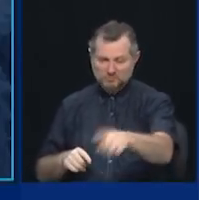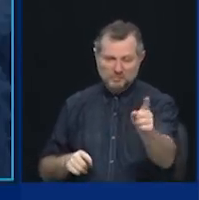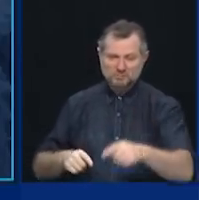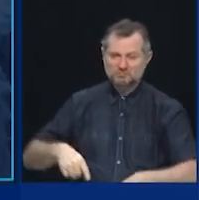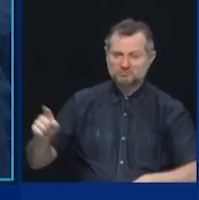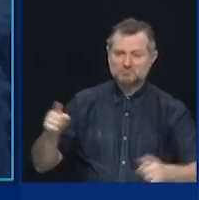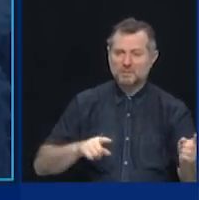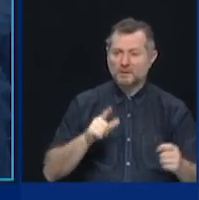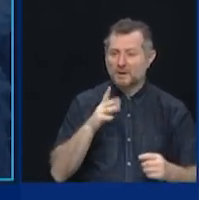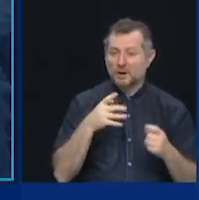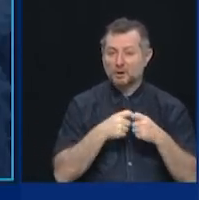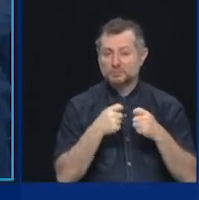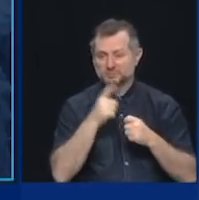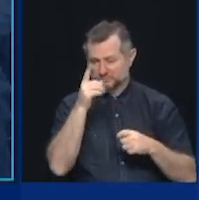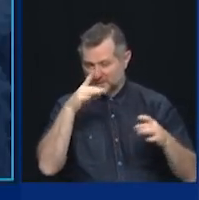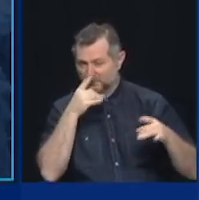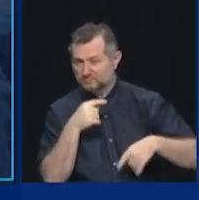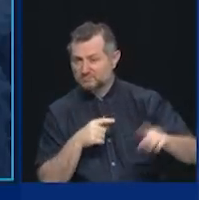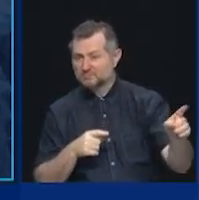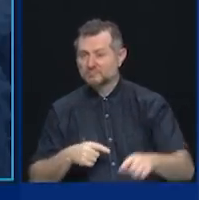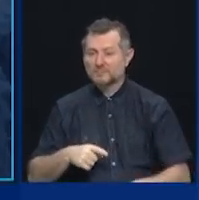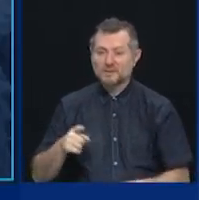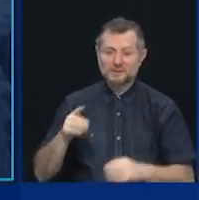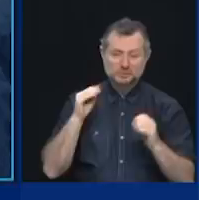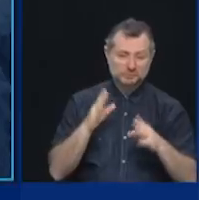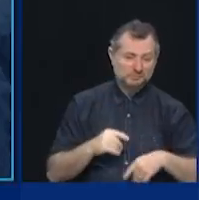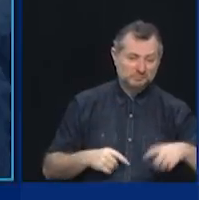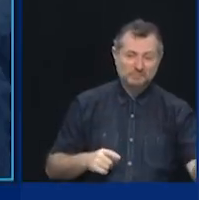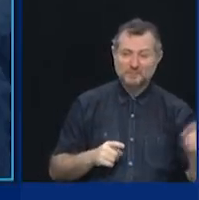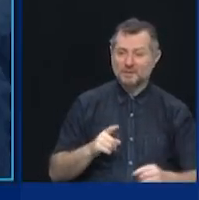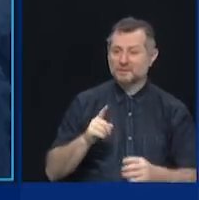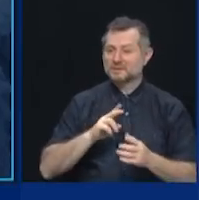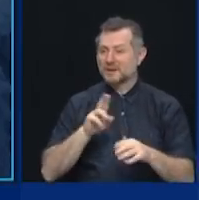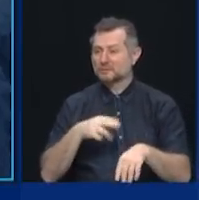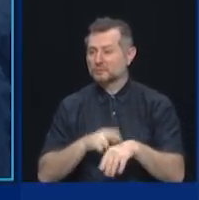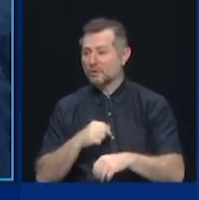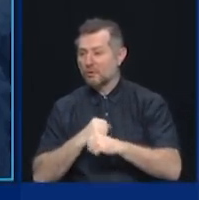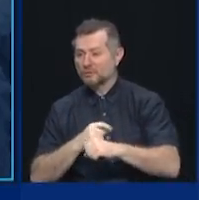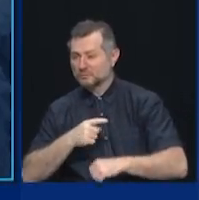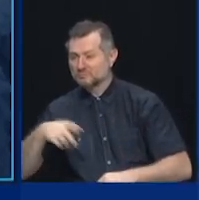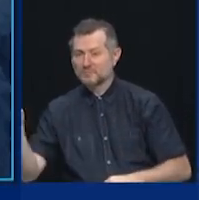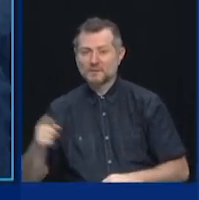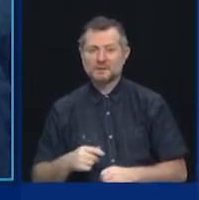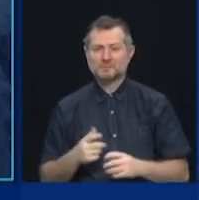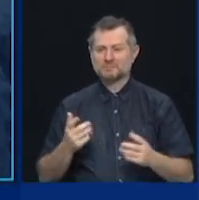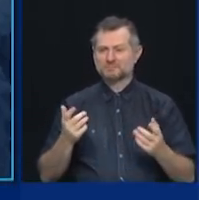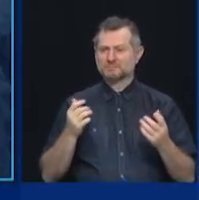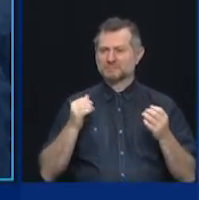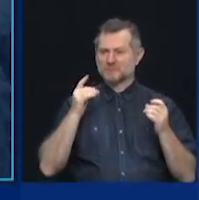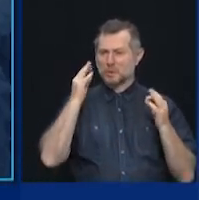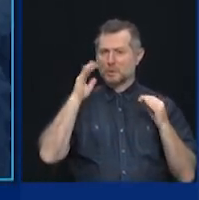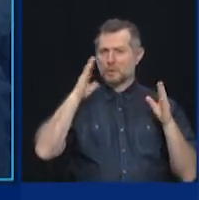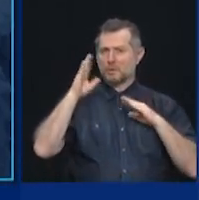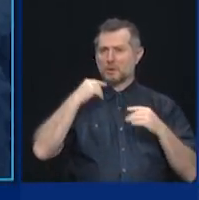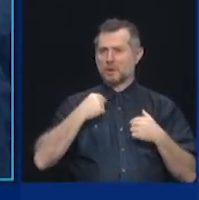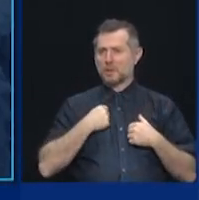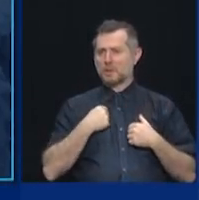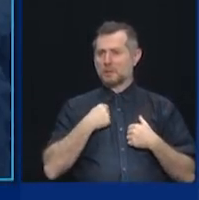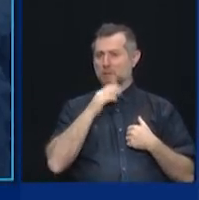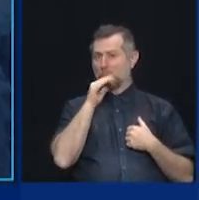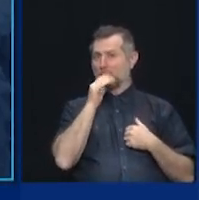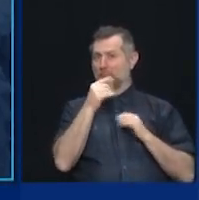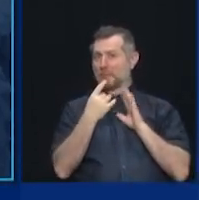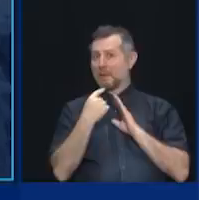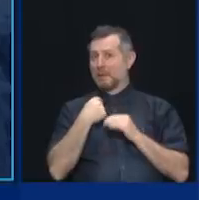Guard. You're coming out. And then you have to worry that you don't get sick, and then you have to worry that you don't get sick and bring it home to your